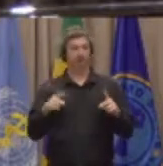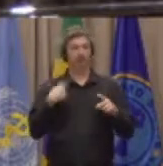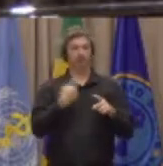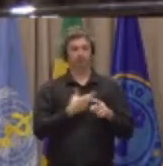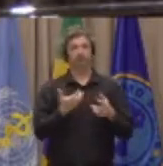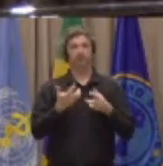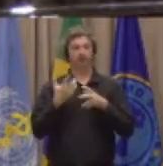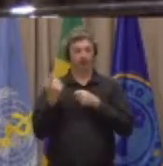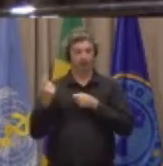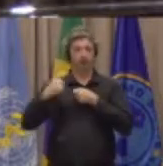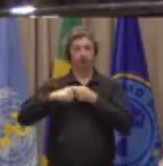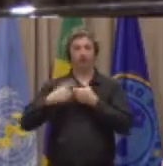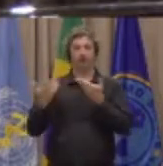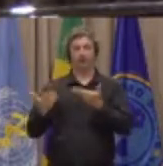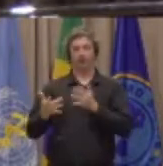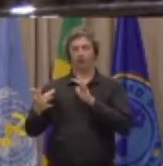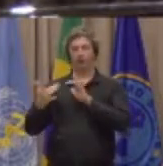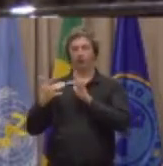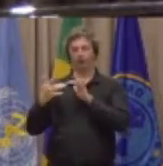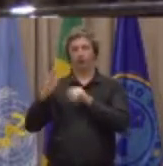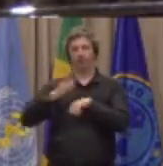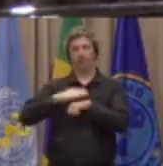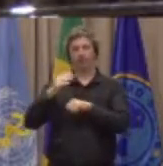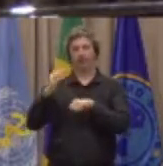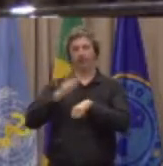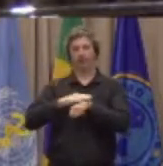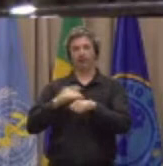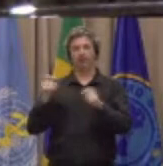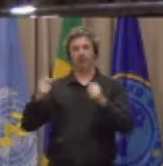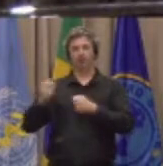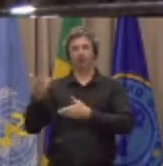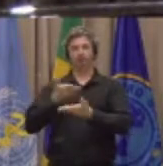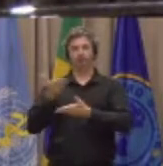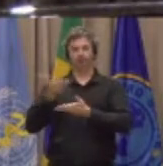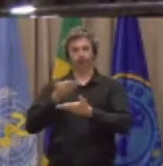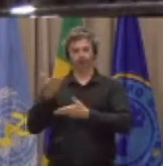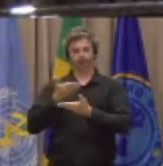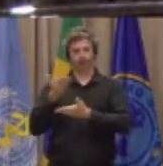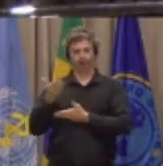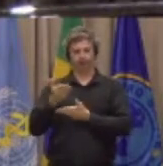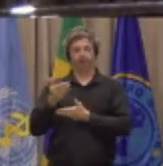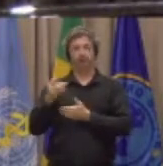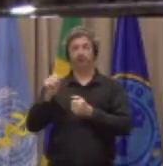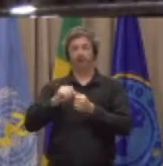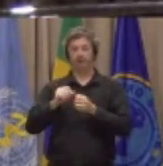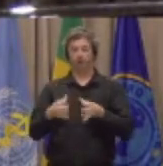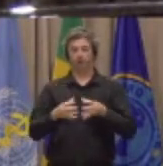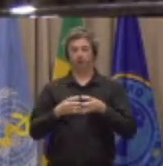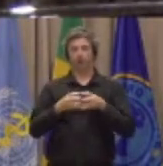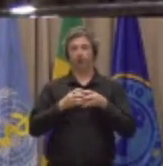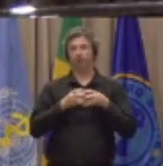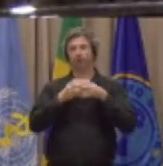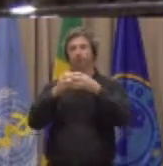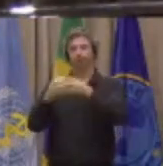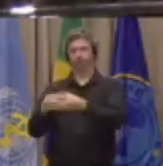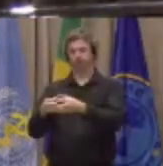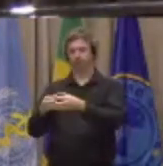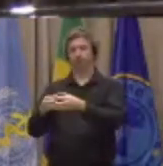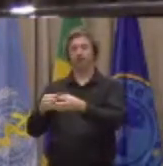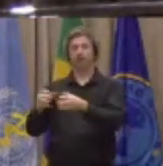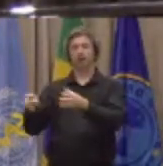And we intend to get this contact back and to have a specific team